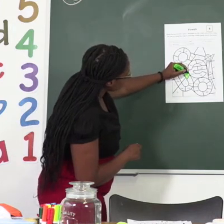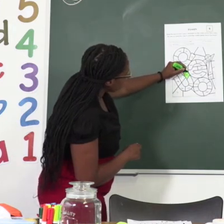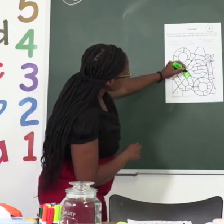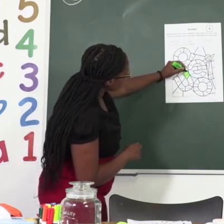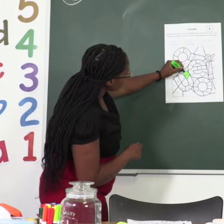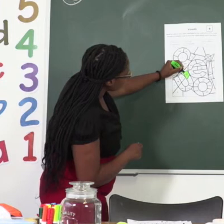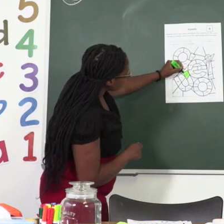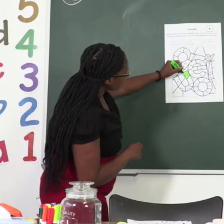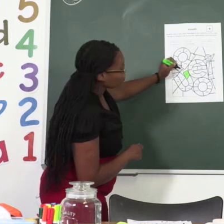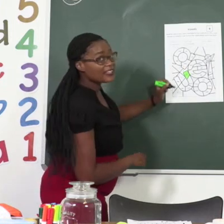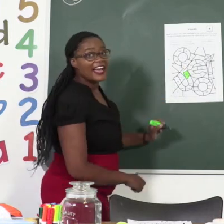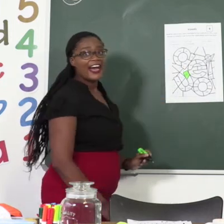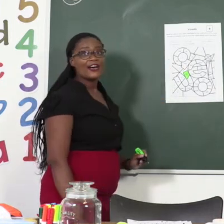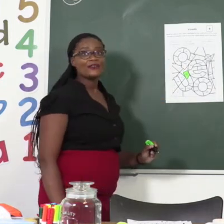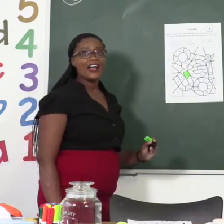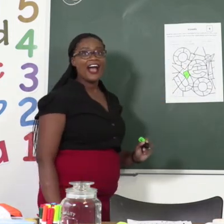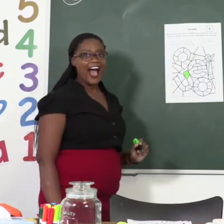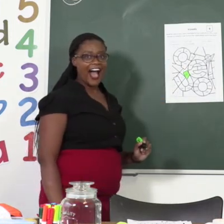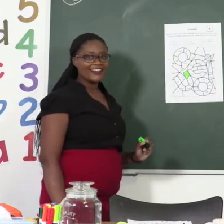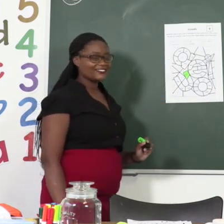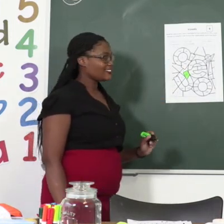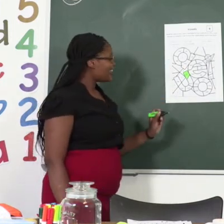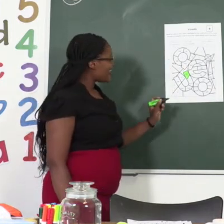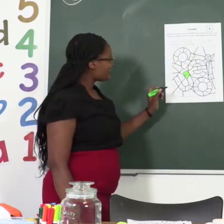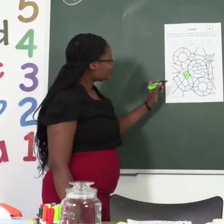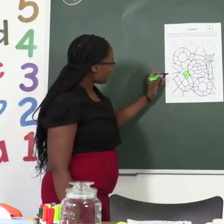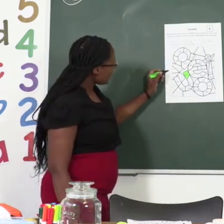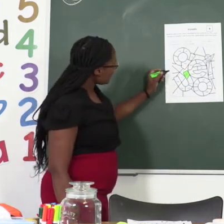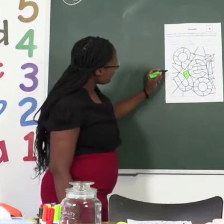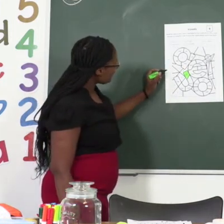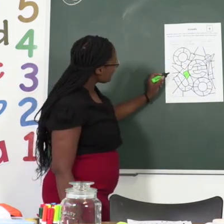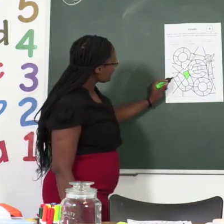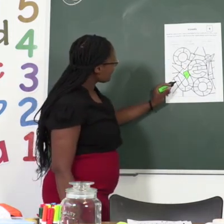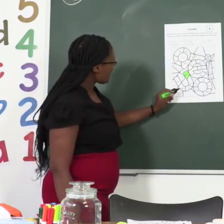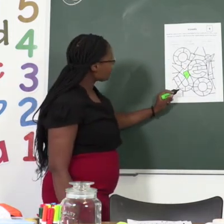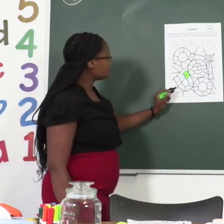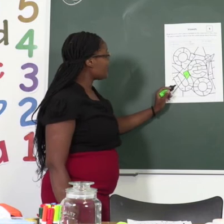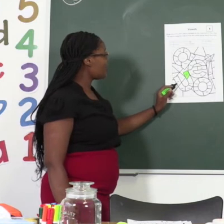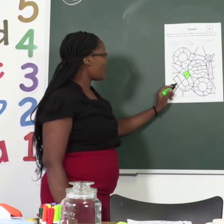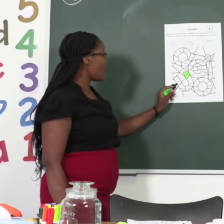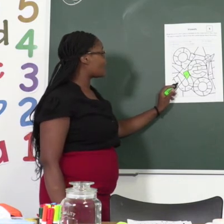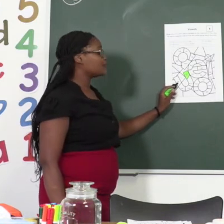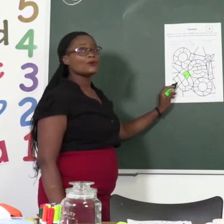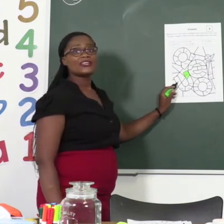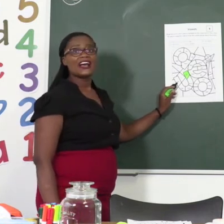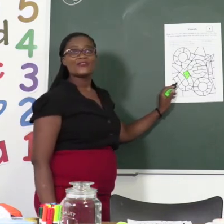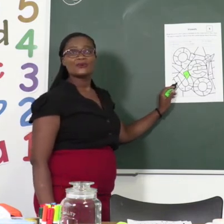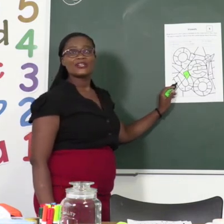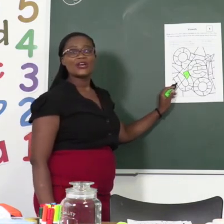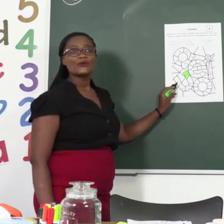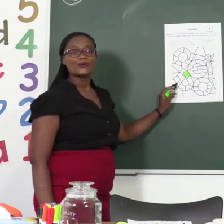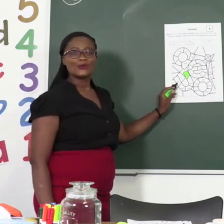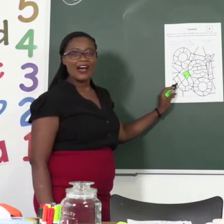inside. So we have ah. And then we have another ah. We